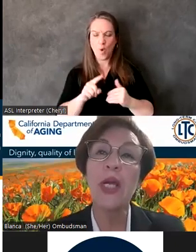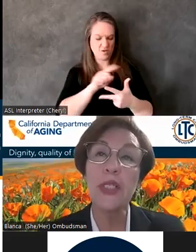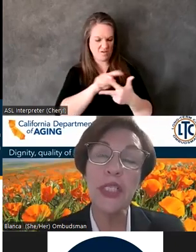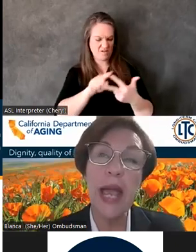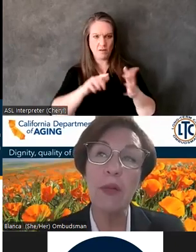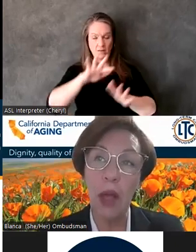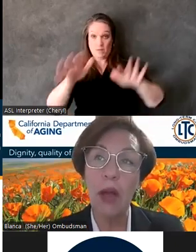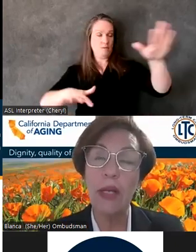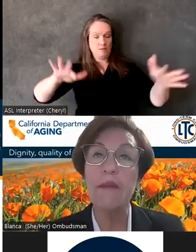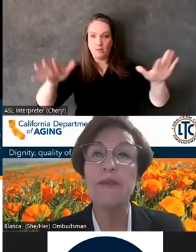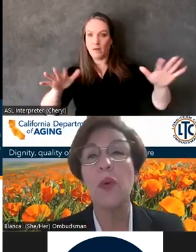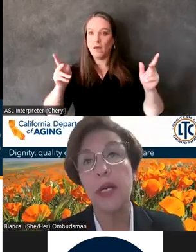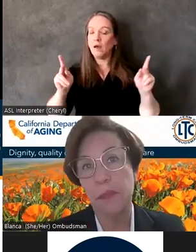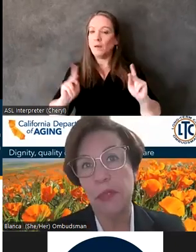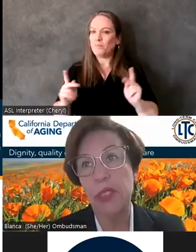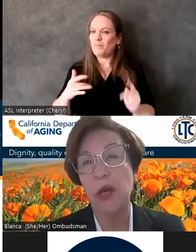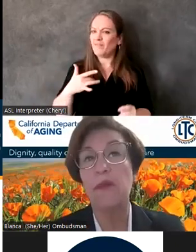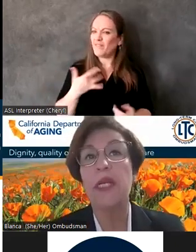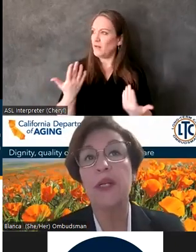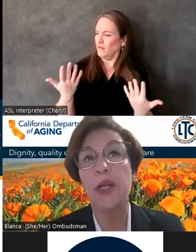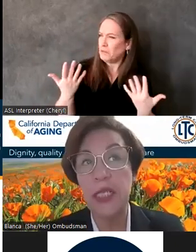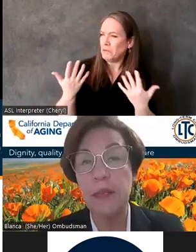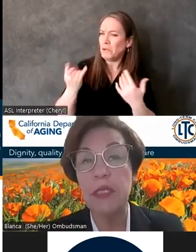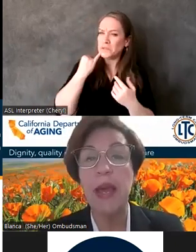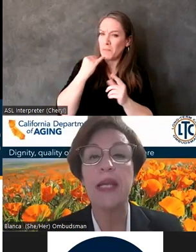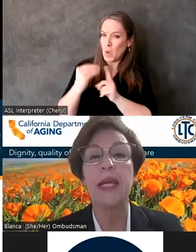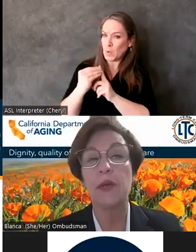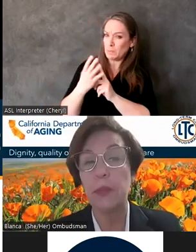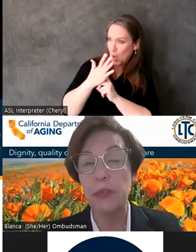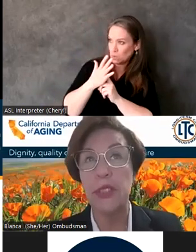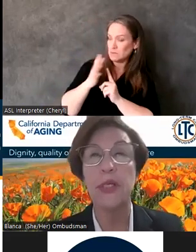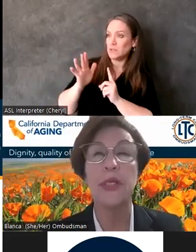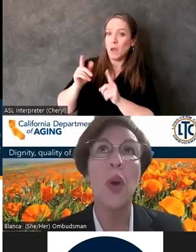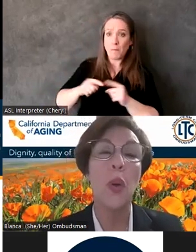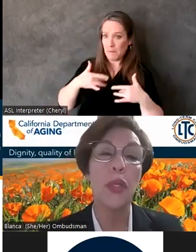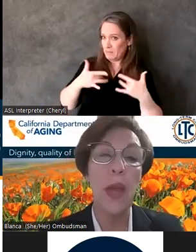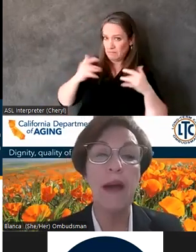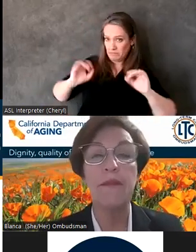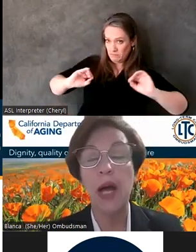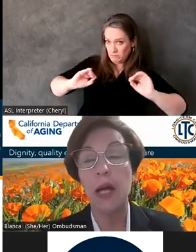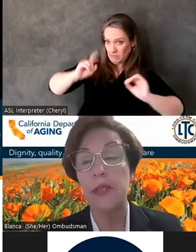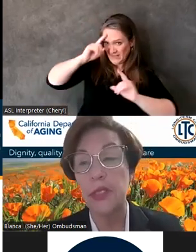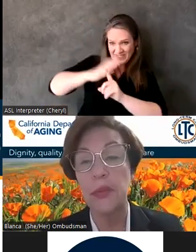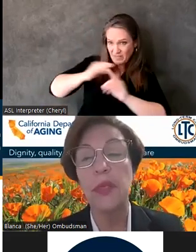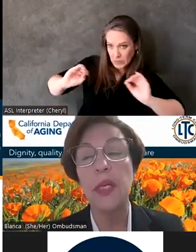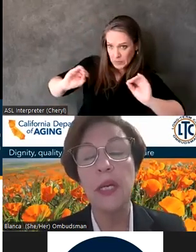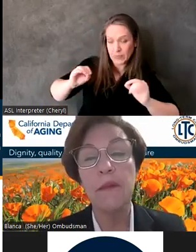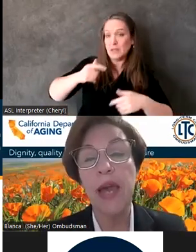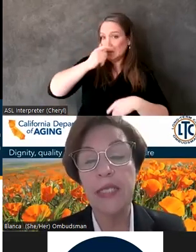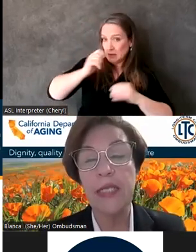around just how long, if you are exposed to COVID and you're not symptomatic and you're boosted, or you have the